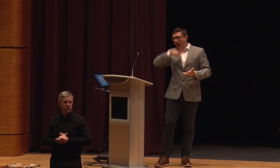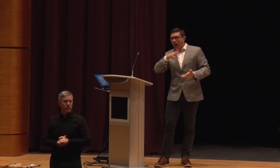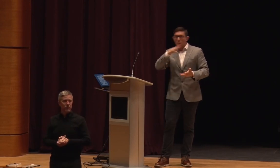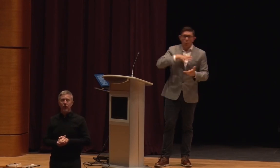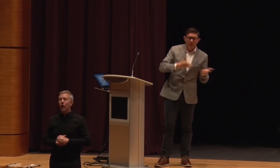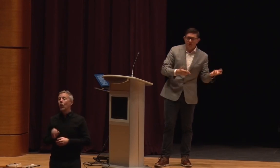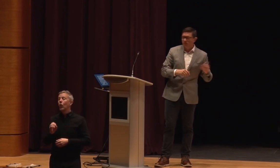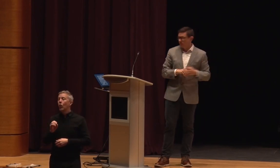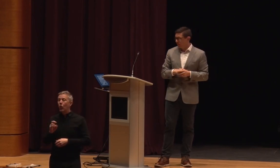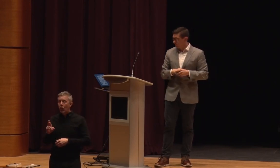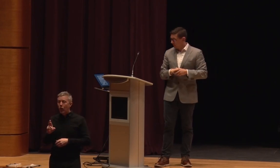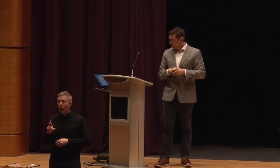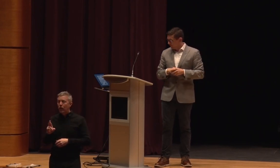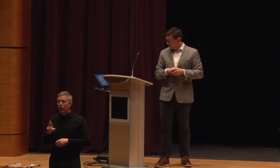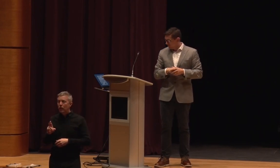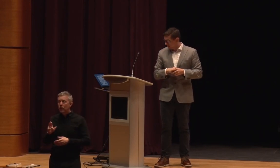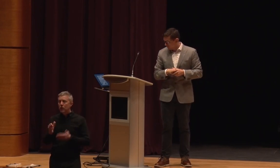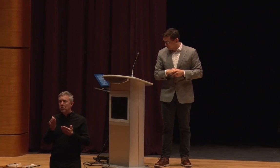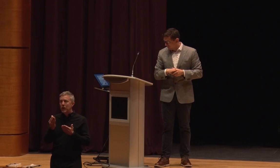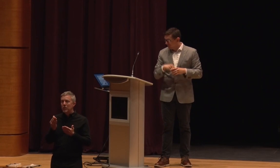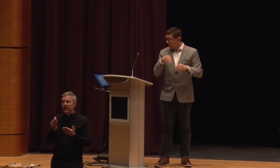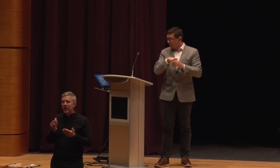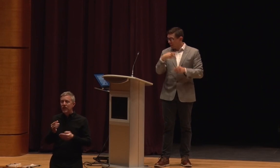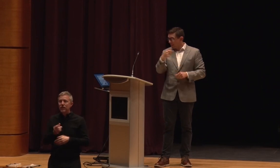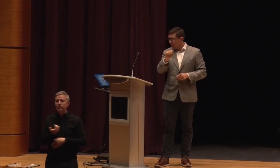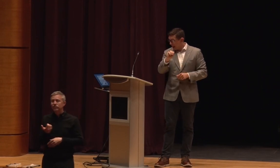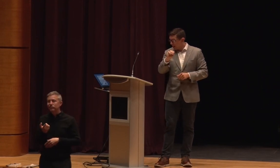Or even genderism.